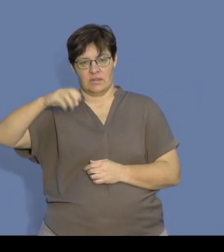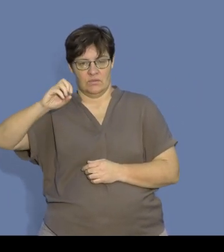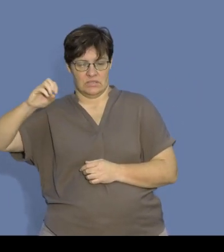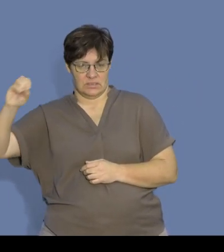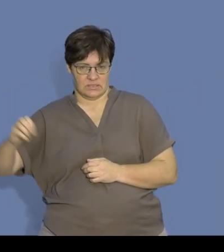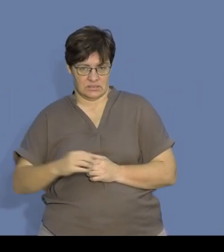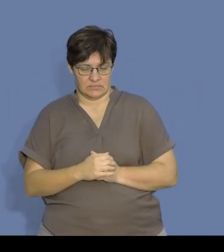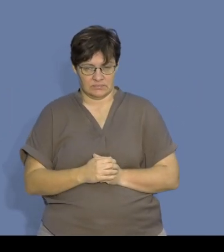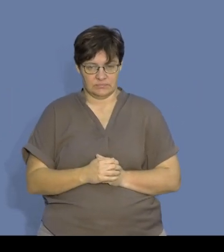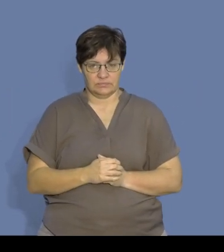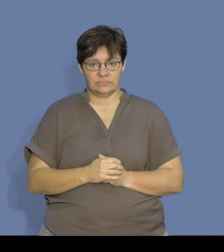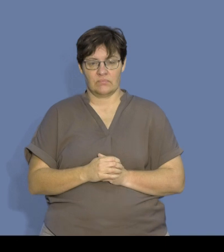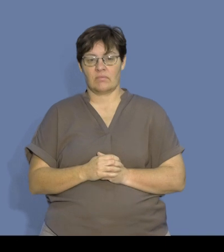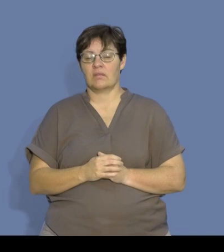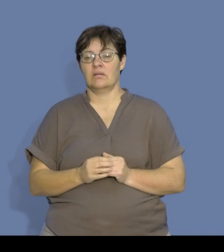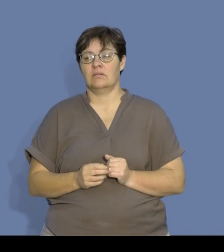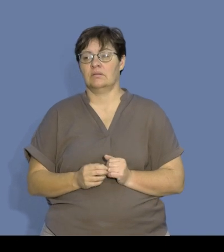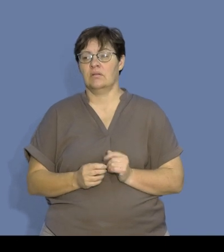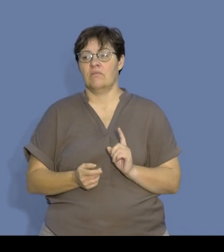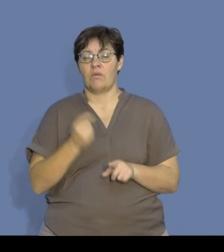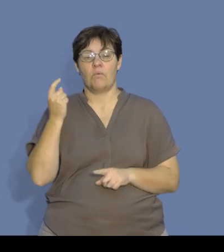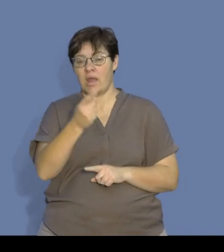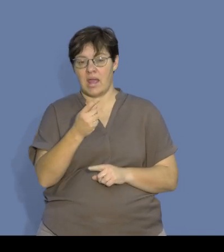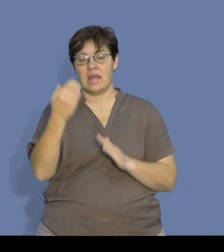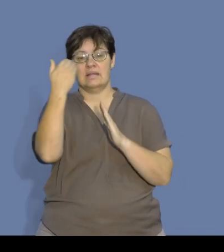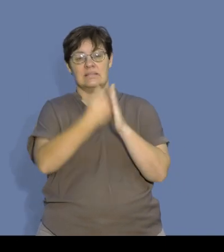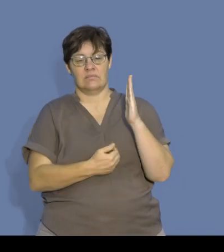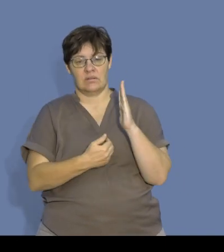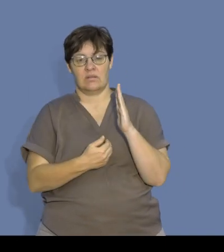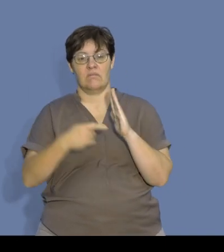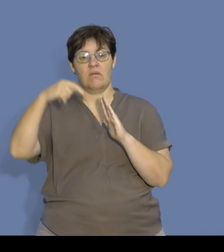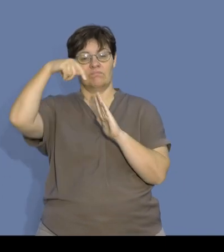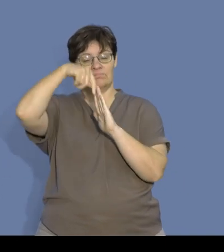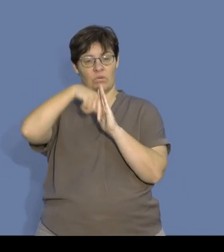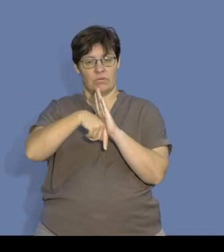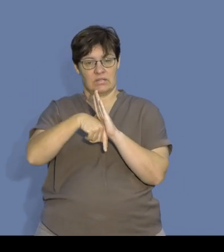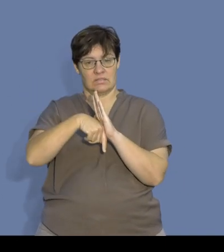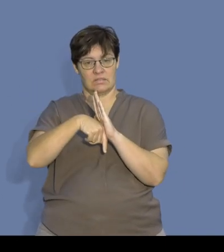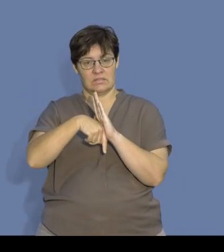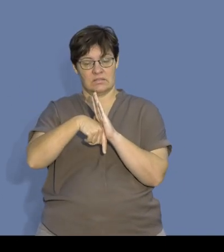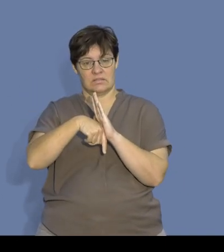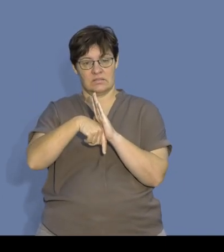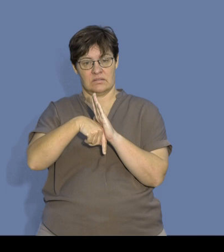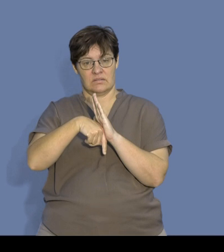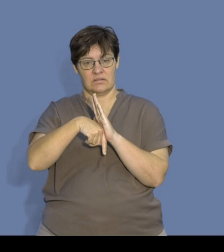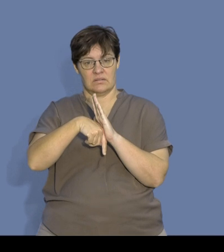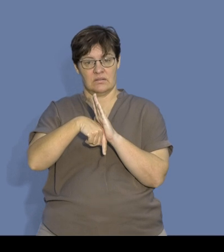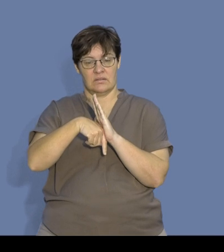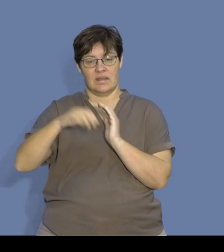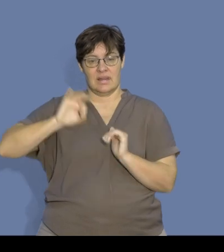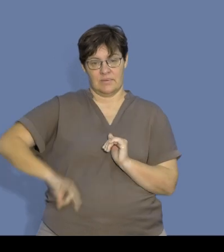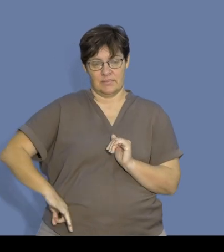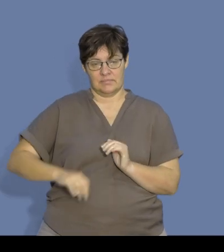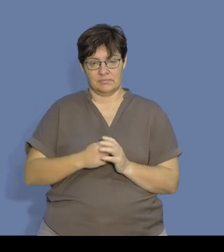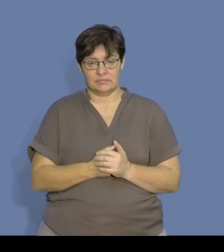1,400,000. So obviously this is coming from your statement of comprehensive, okay,